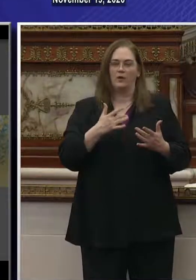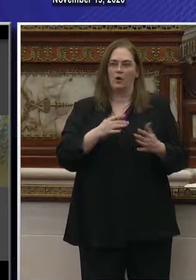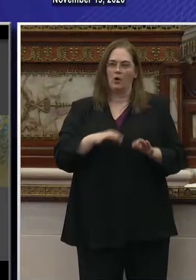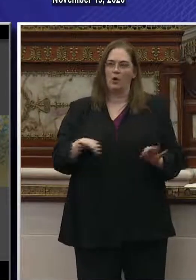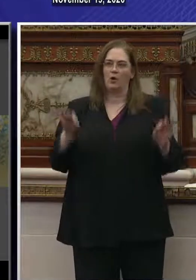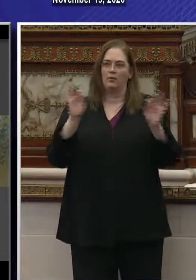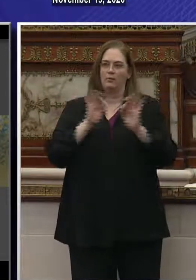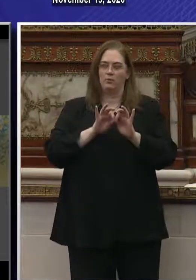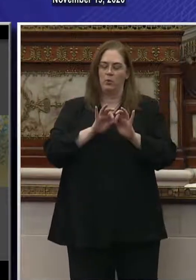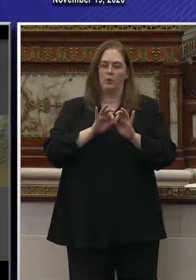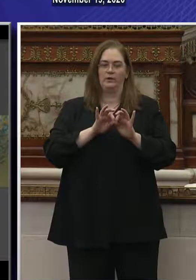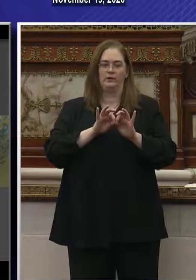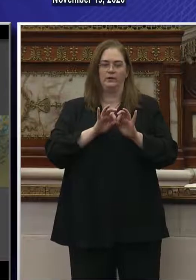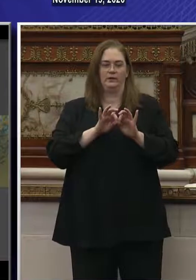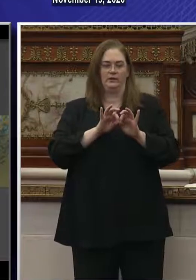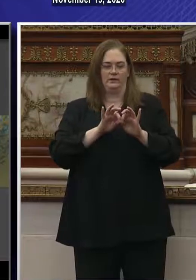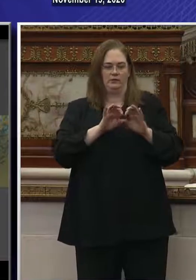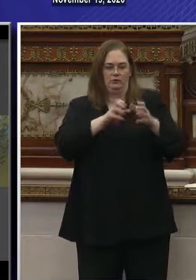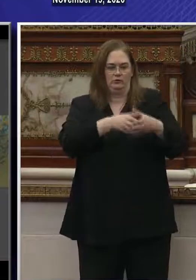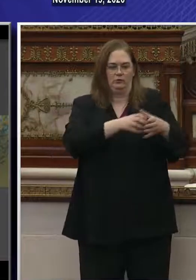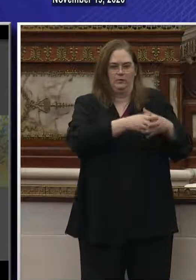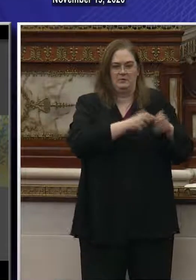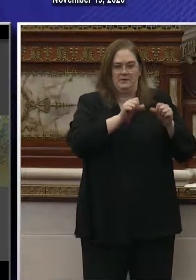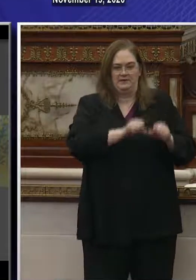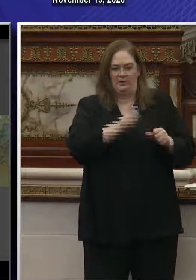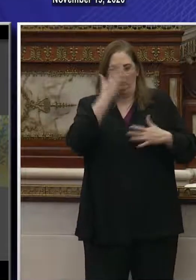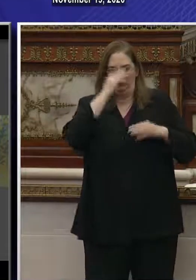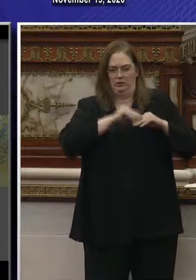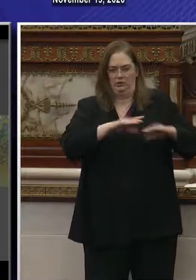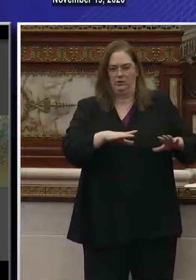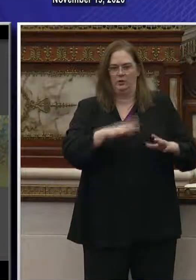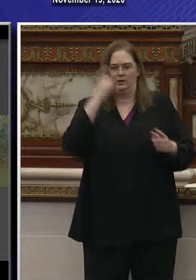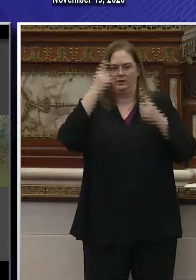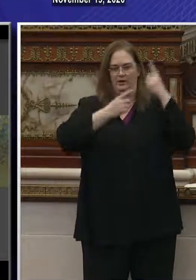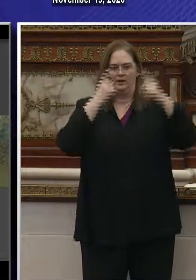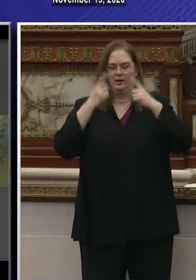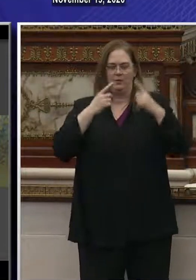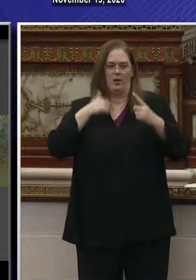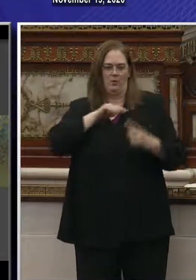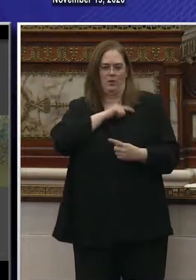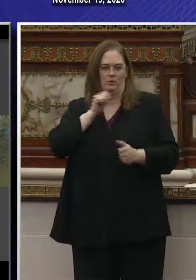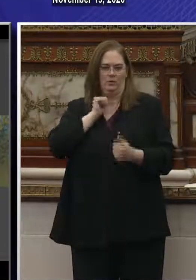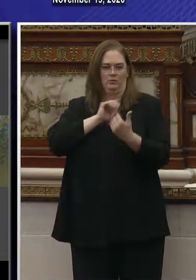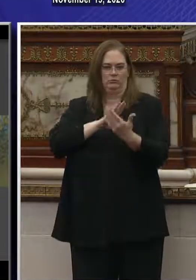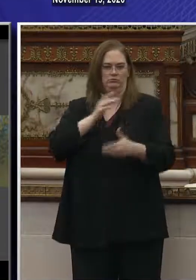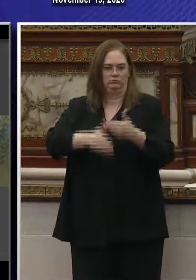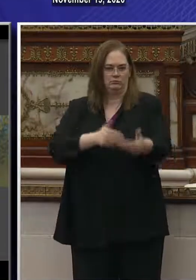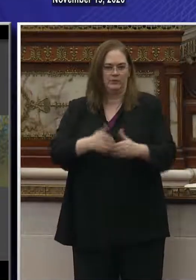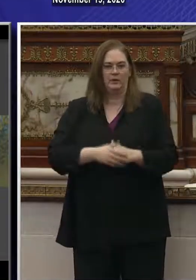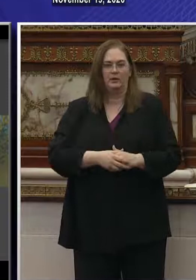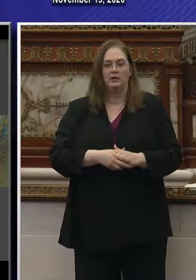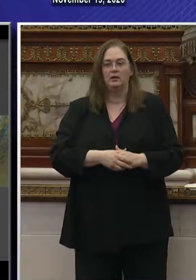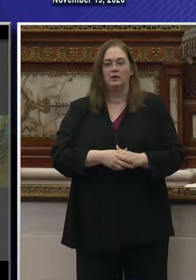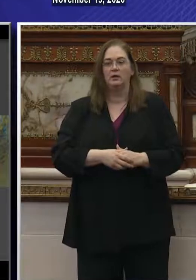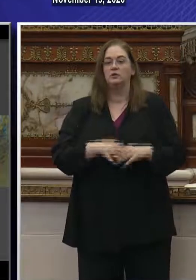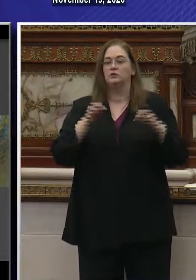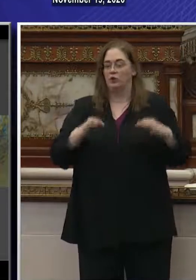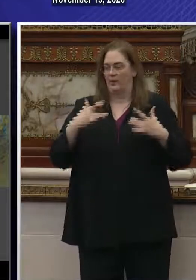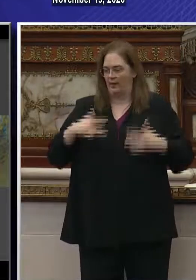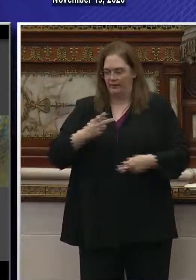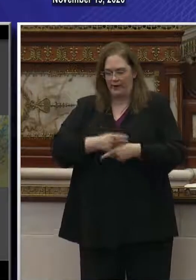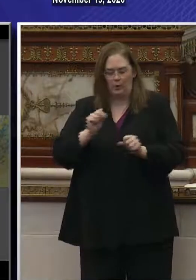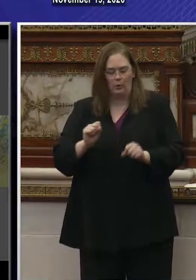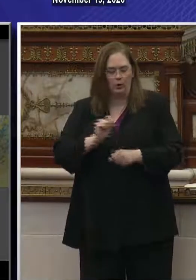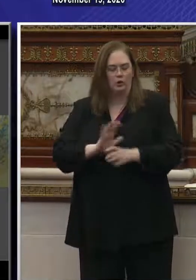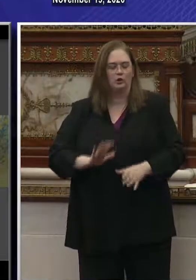reservoirs of potential COVID disease that we need to think about in our multi-pronged Philadelphia approach. So certainly healthcare workers,